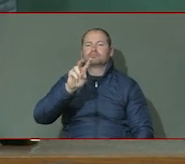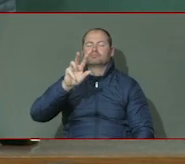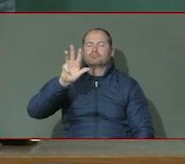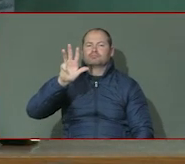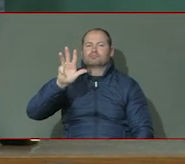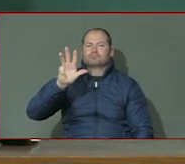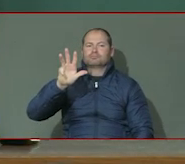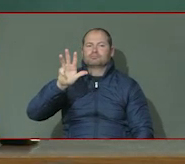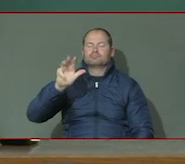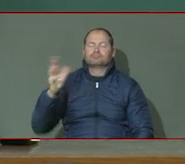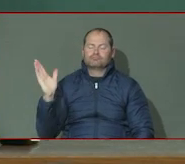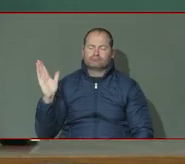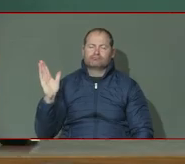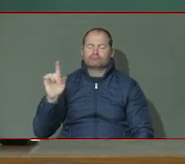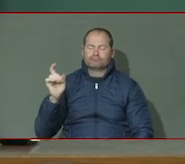credit balance